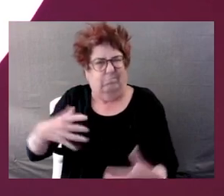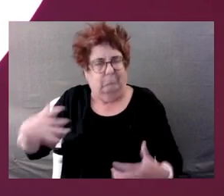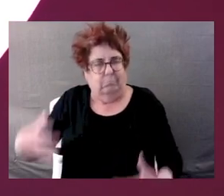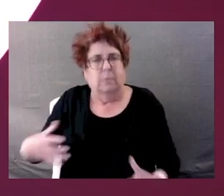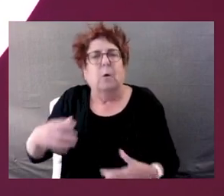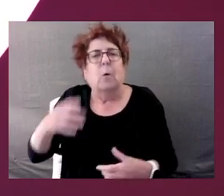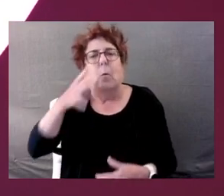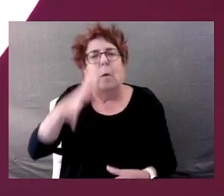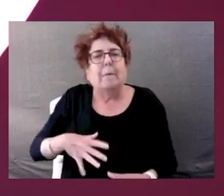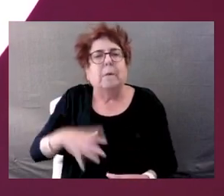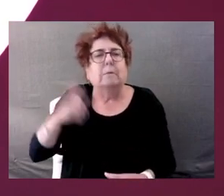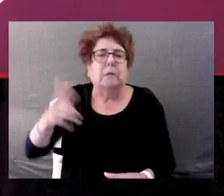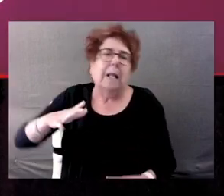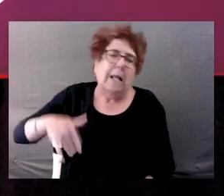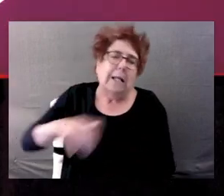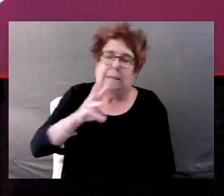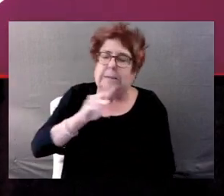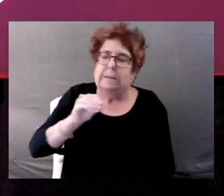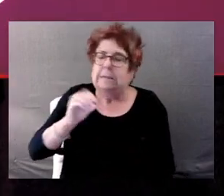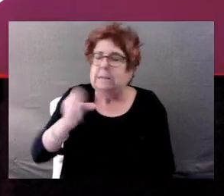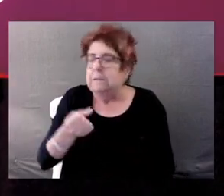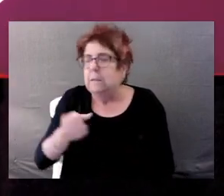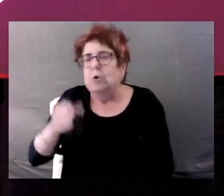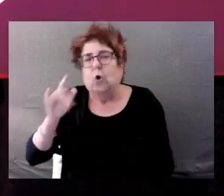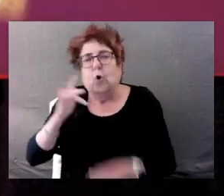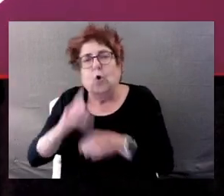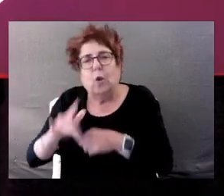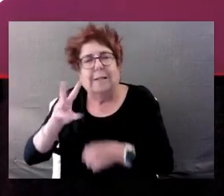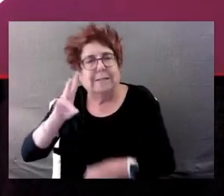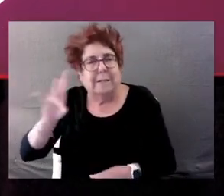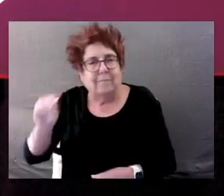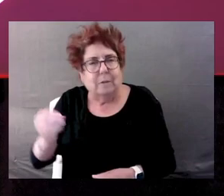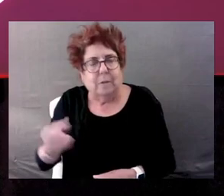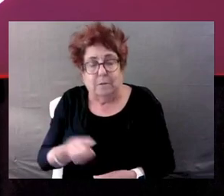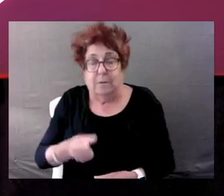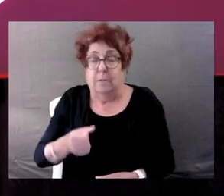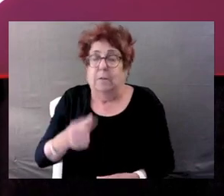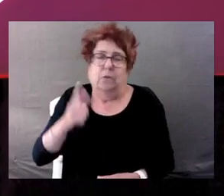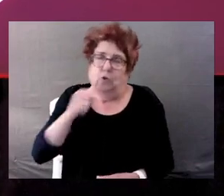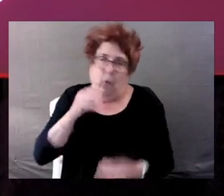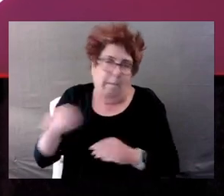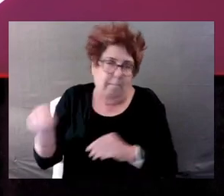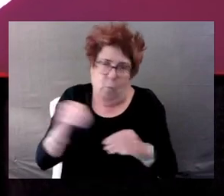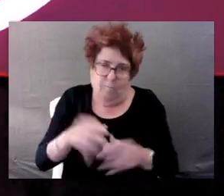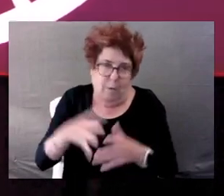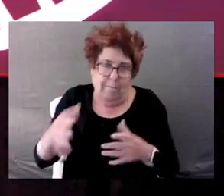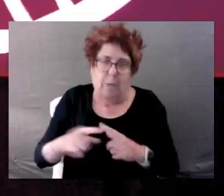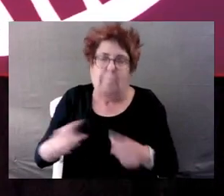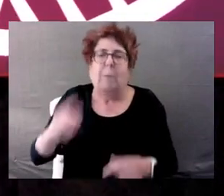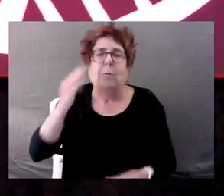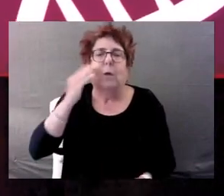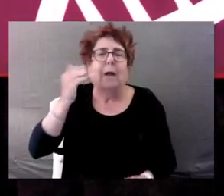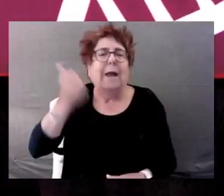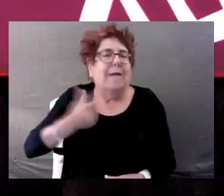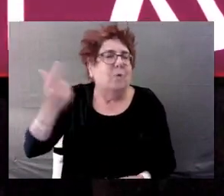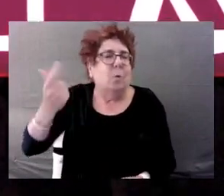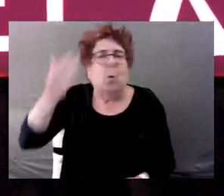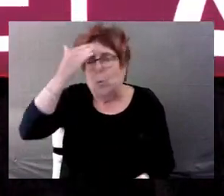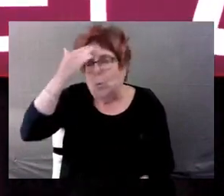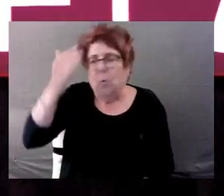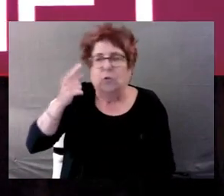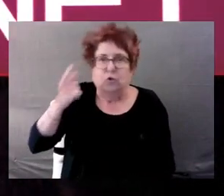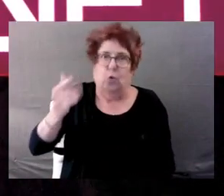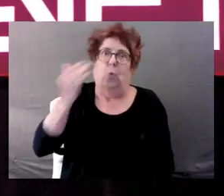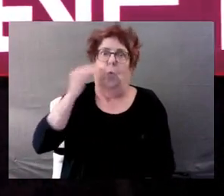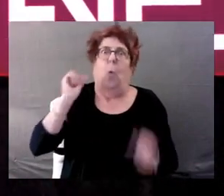didn't move around much, but everybody knew that Miss Carolyn knew everybody. And so I went to Miss Carolyn's house. I went to her home and